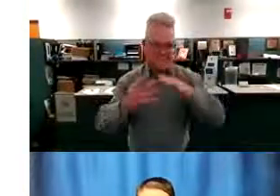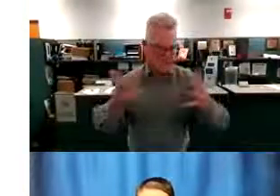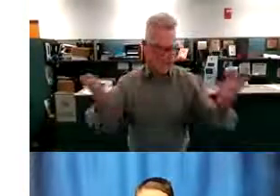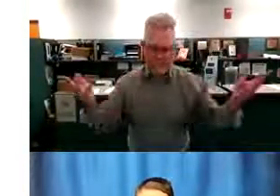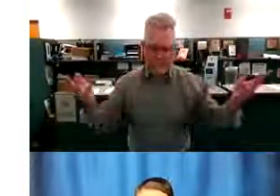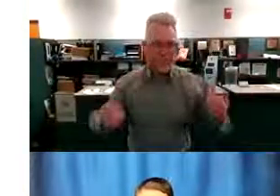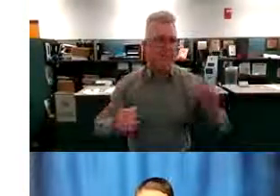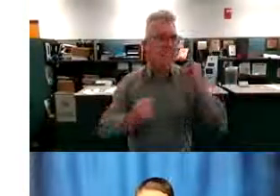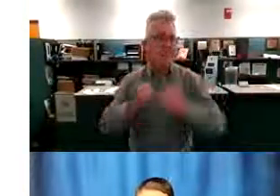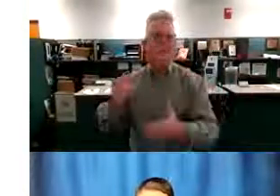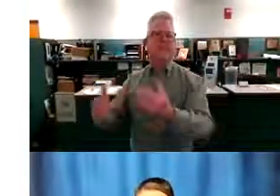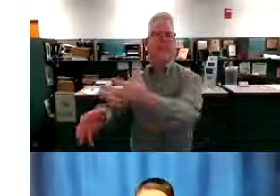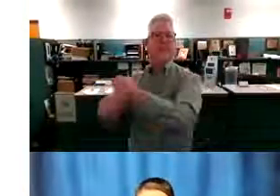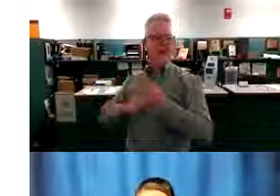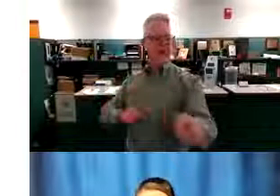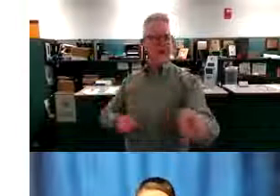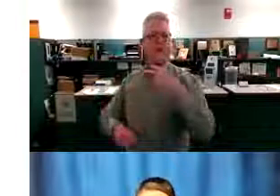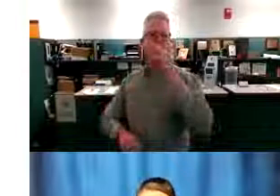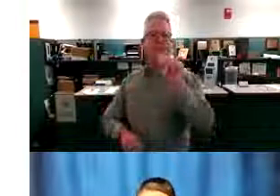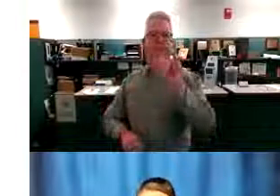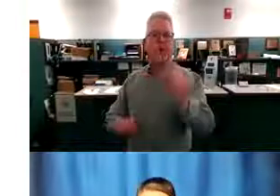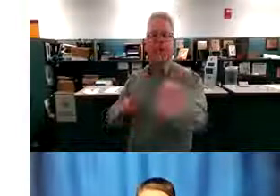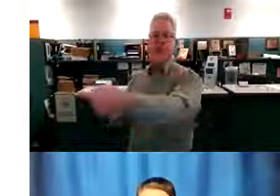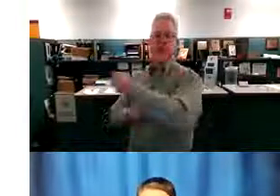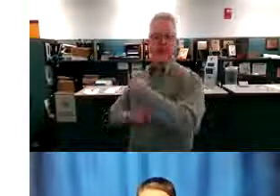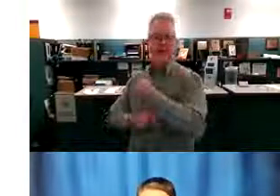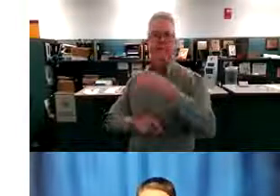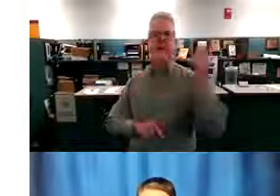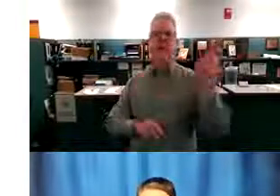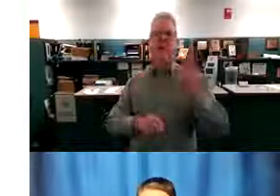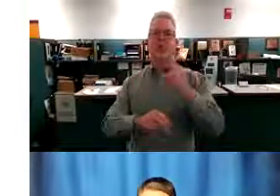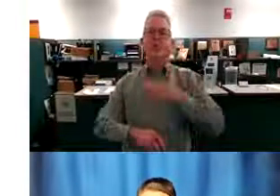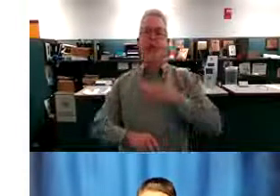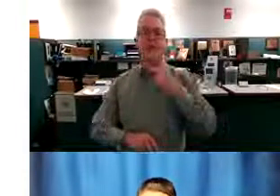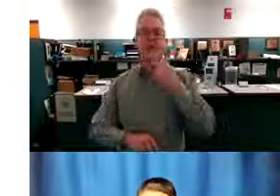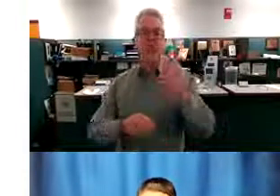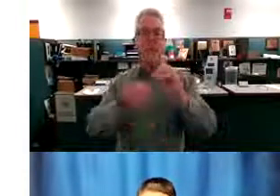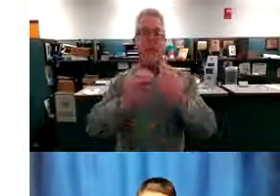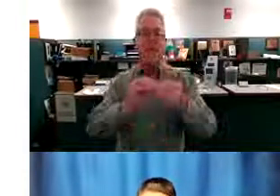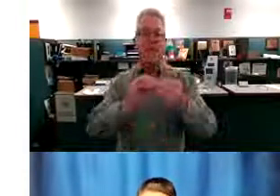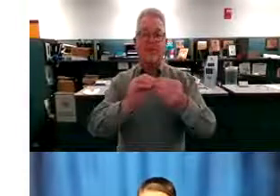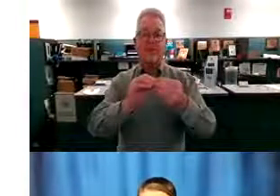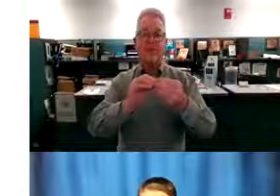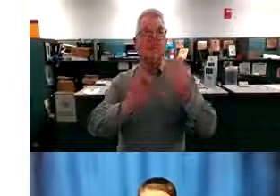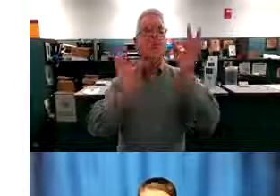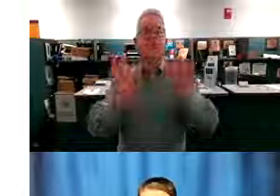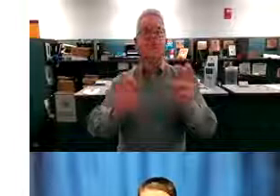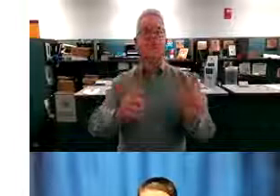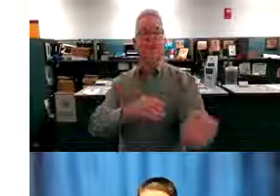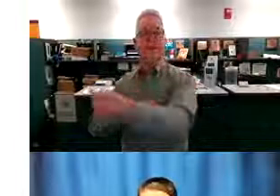So if you remember, I explained it when I got to the end. I couldn't find a way to get to voicemail. And